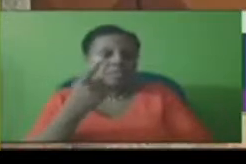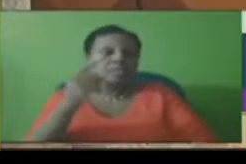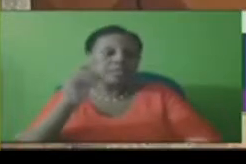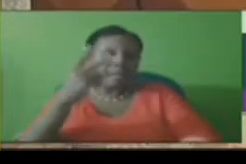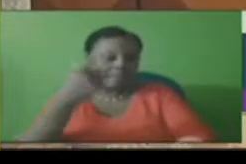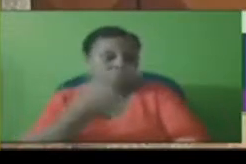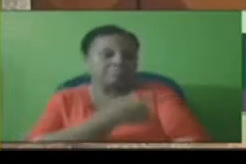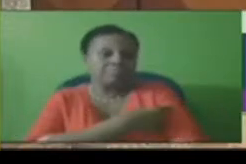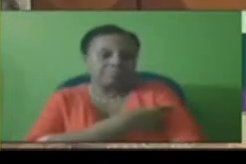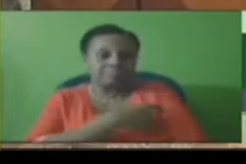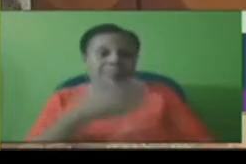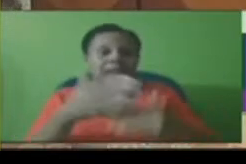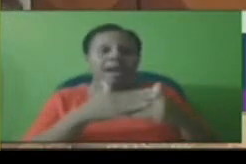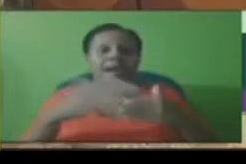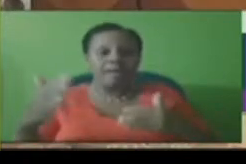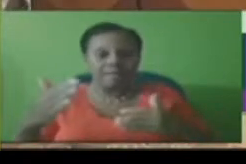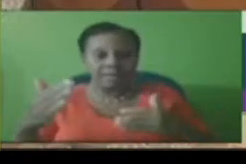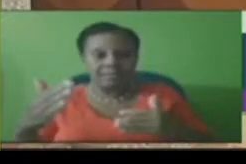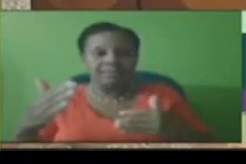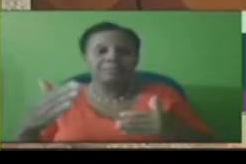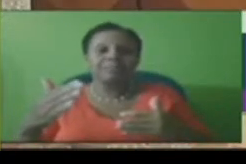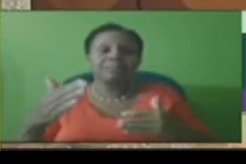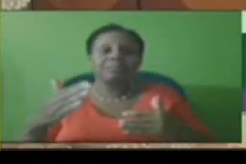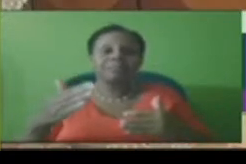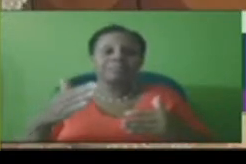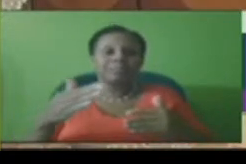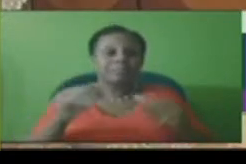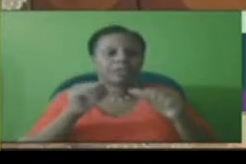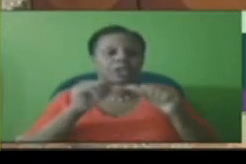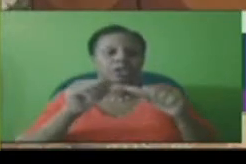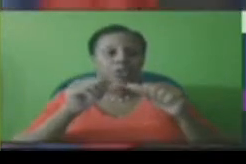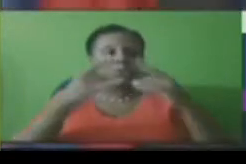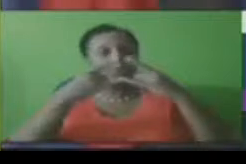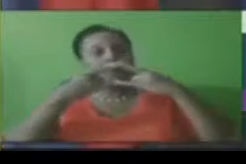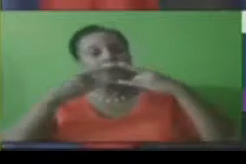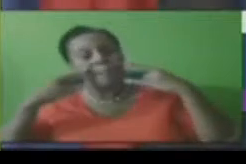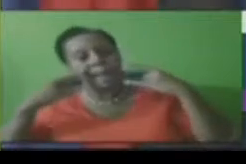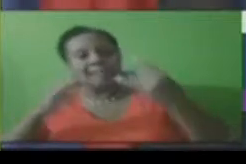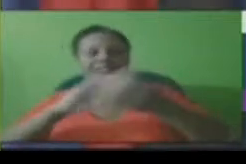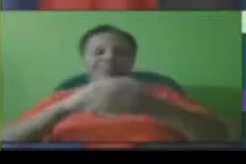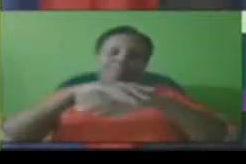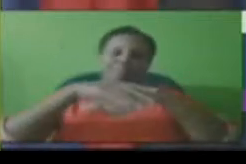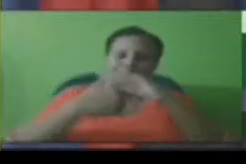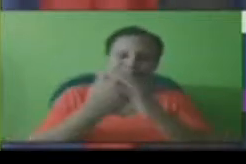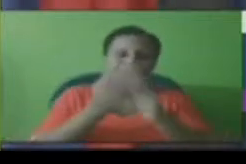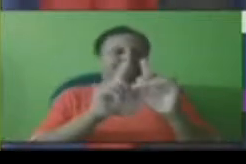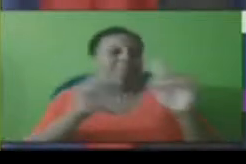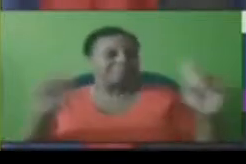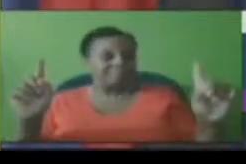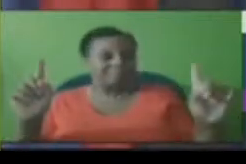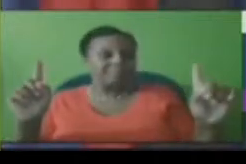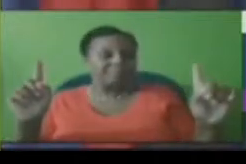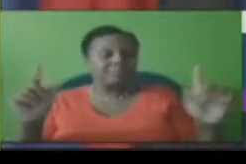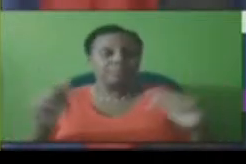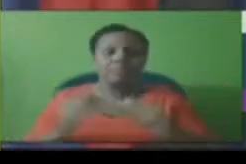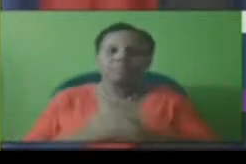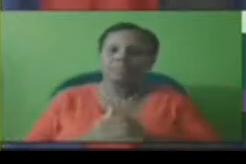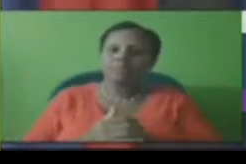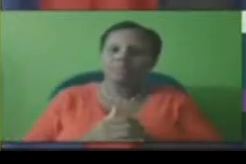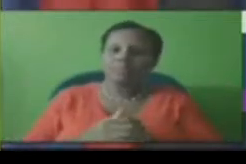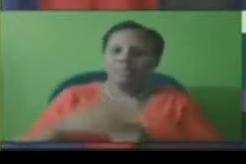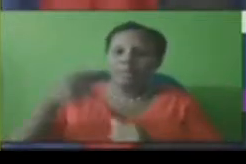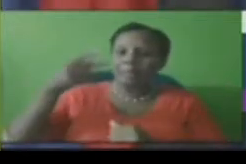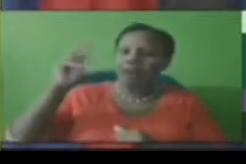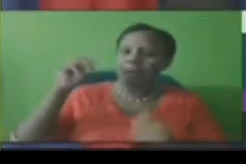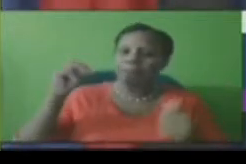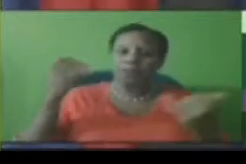just add something here, which I apologize for my handwriting, which allowed me